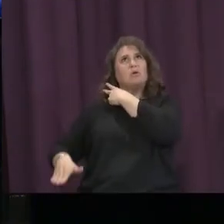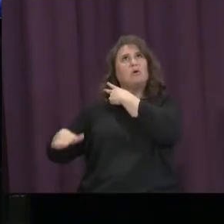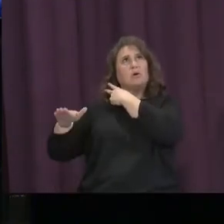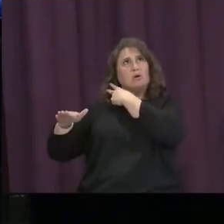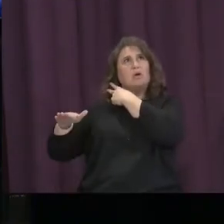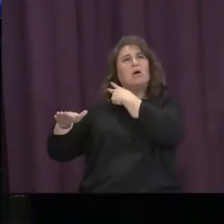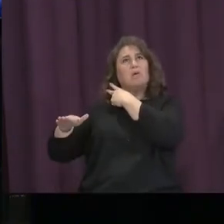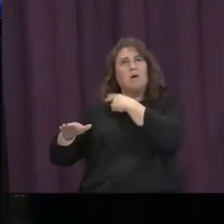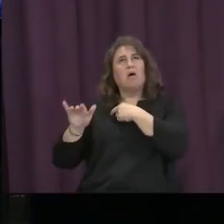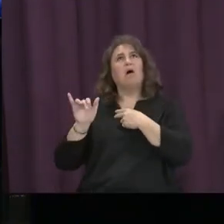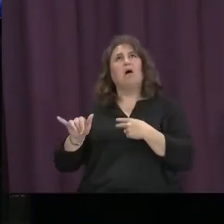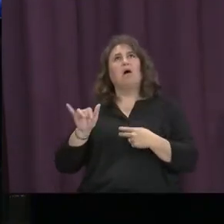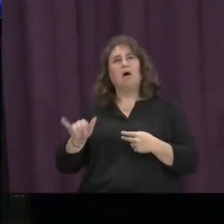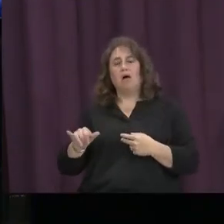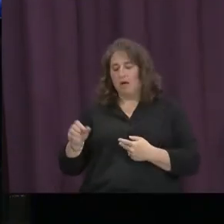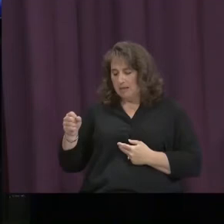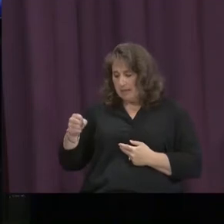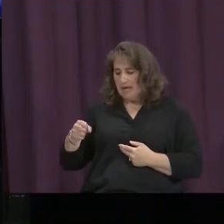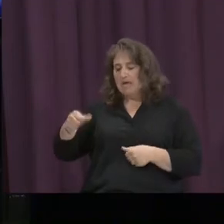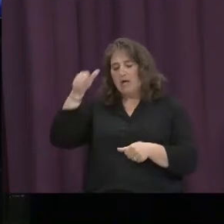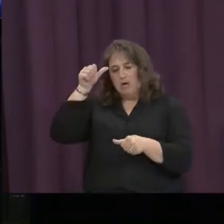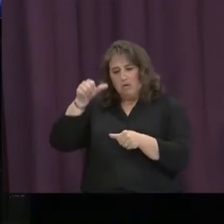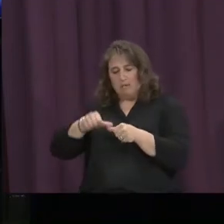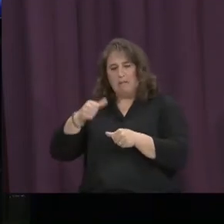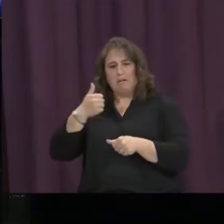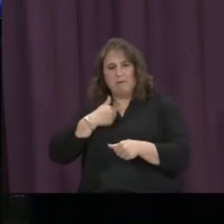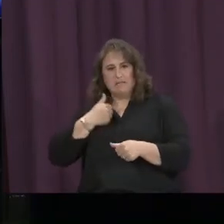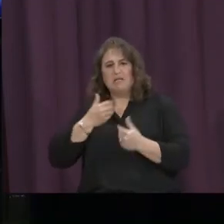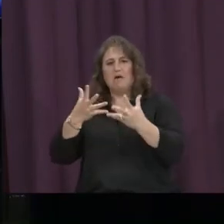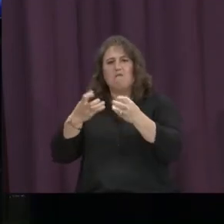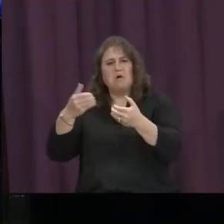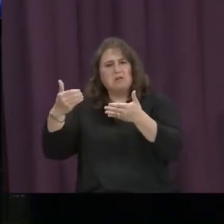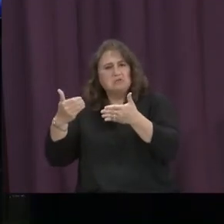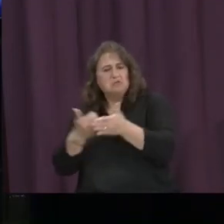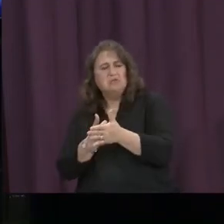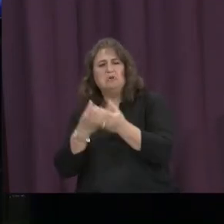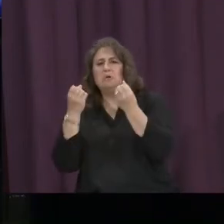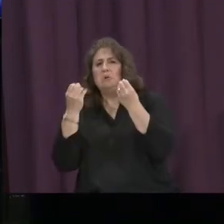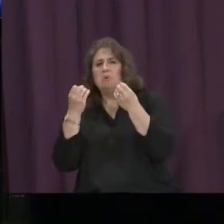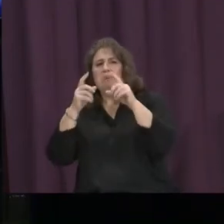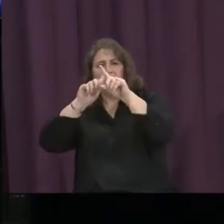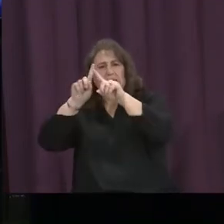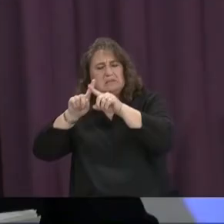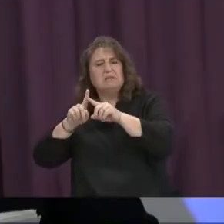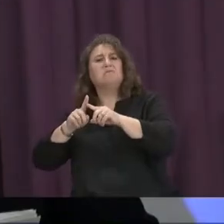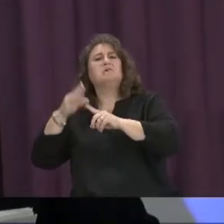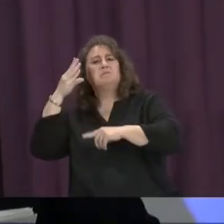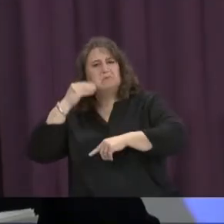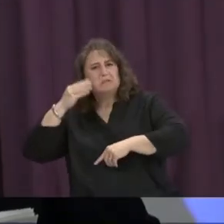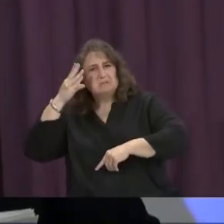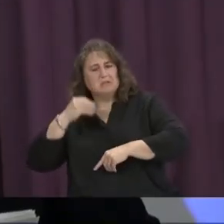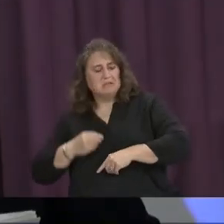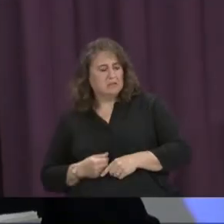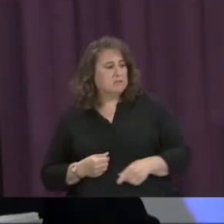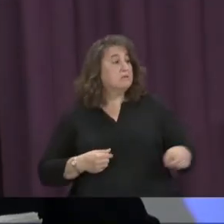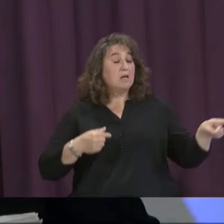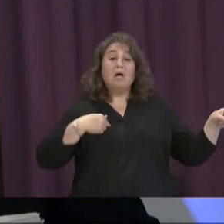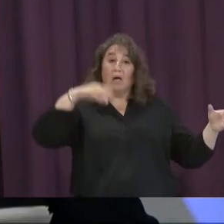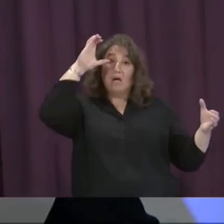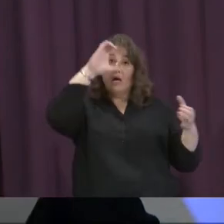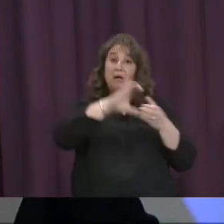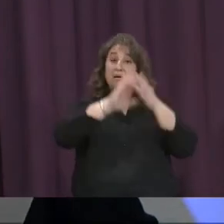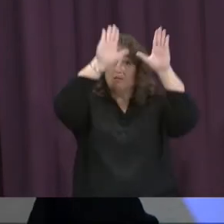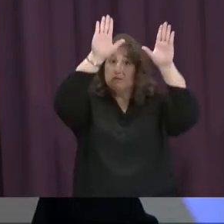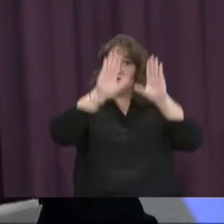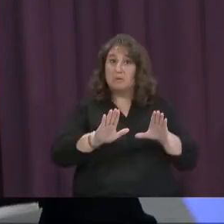meet in the middle and remember so that you could relate. Right. How about you? Well, you know, I, you know, I, I think it's wonderful that, that